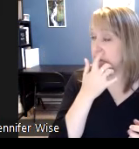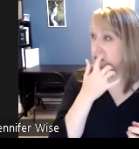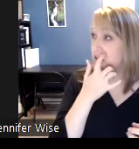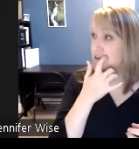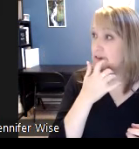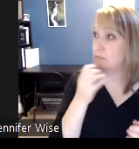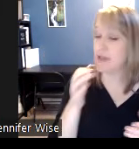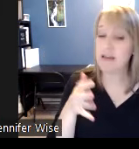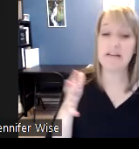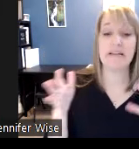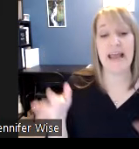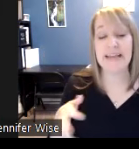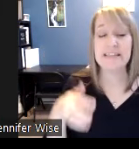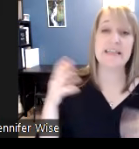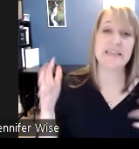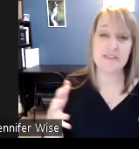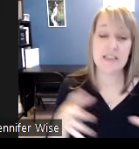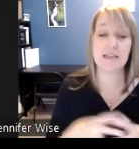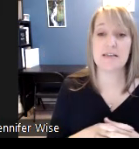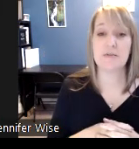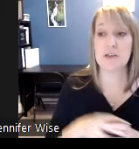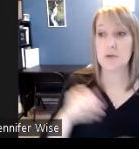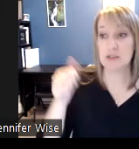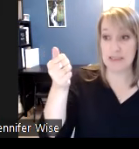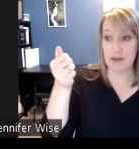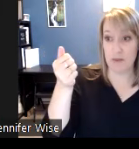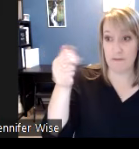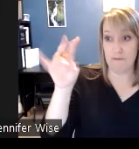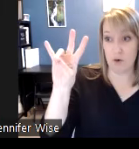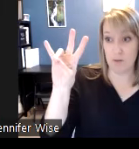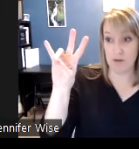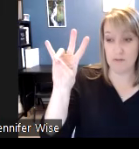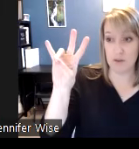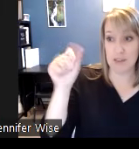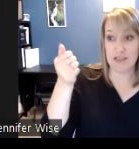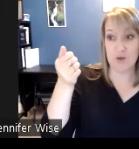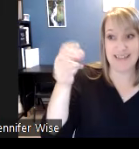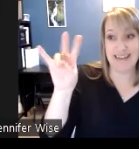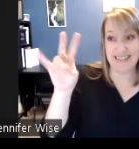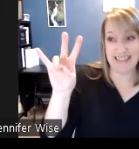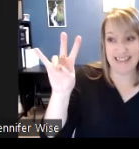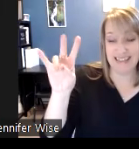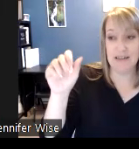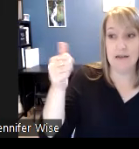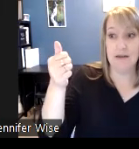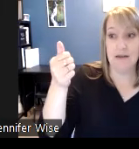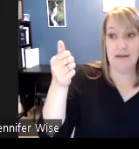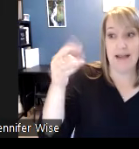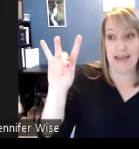Technically, the beginning, like 18 and 17 and stuff are supposed to be signed with the formal versions of